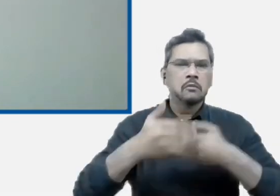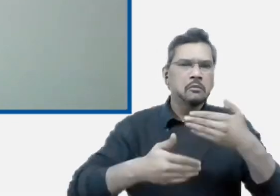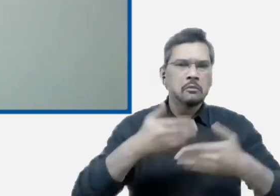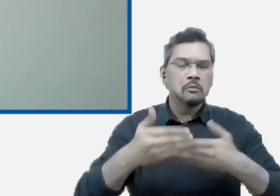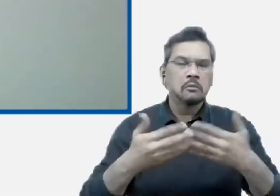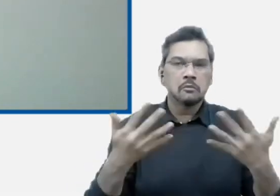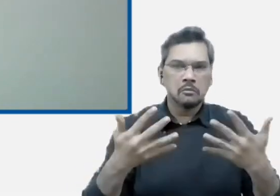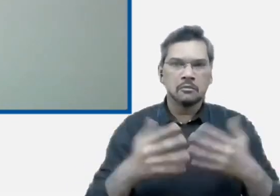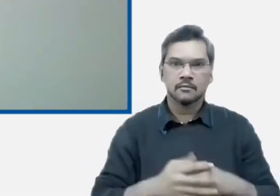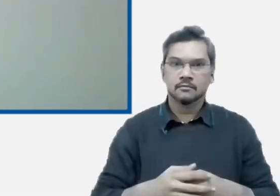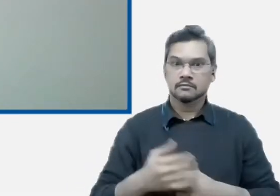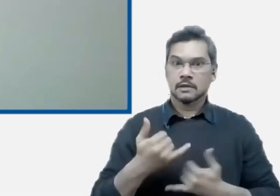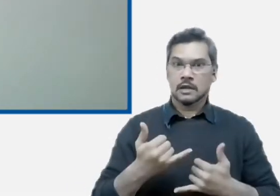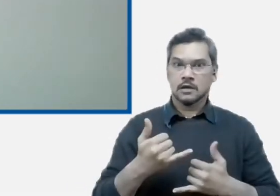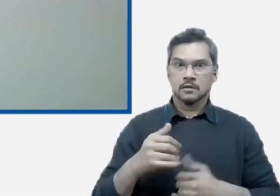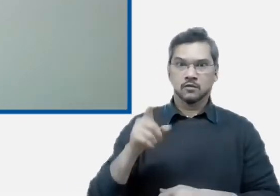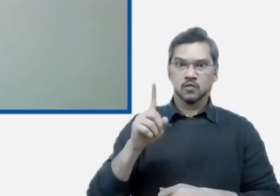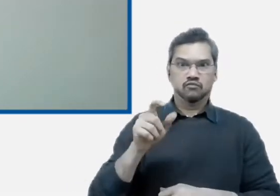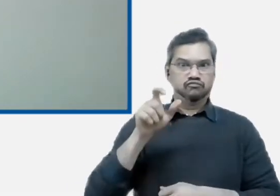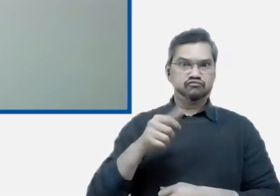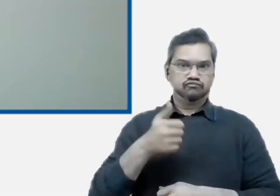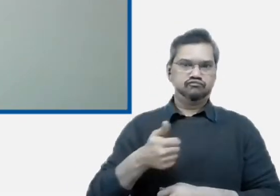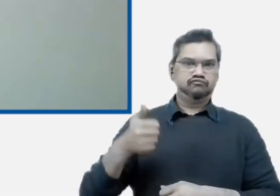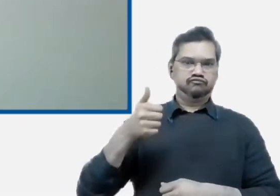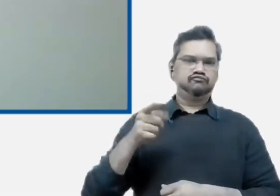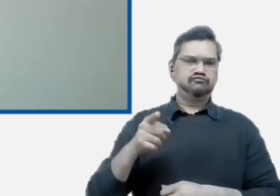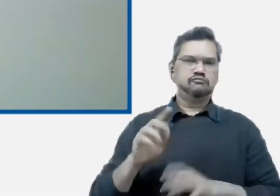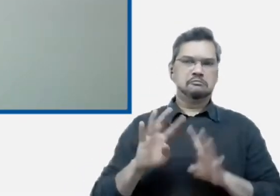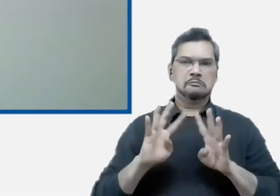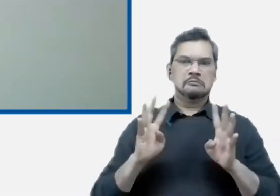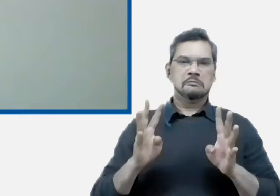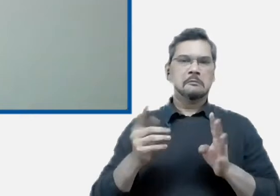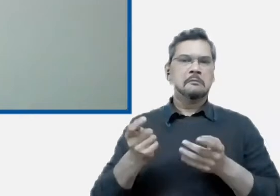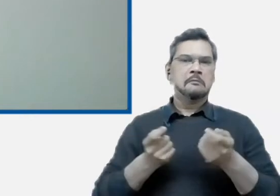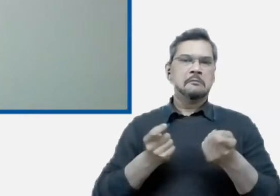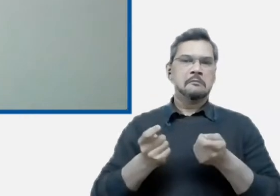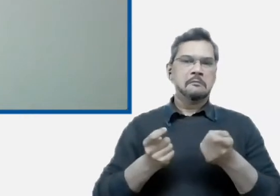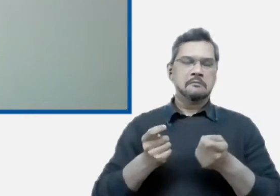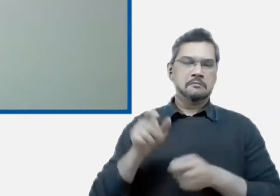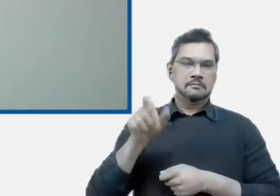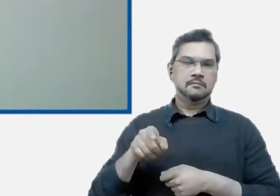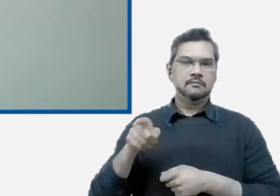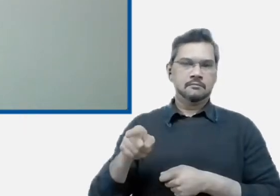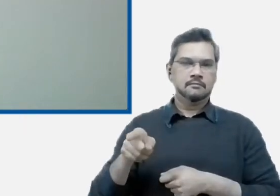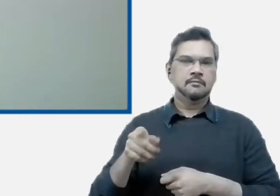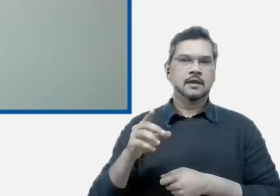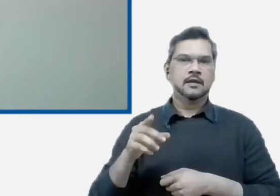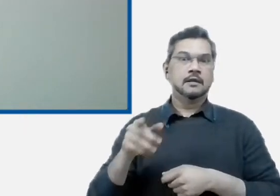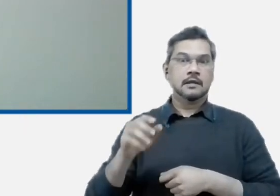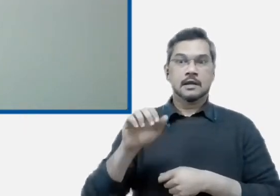United Nations Office for Disaster Risk Reduction, Regional Office for Africa. Mr. Amjad, the floor is